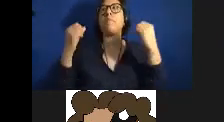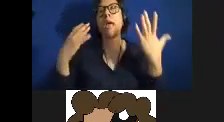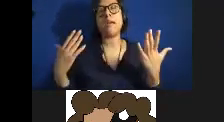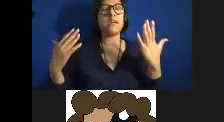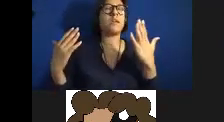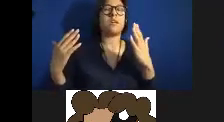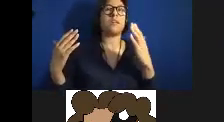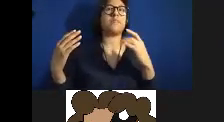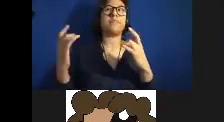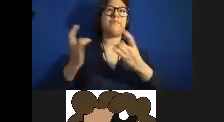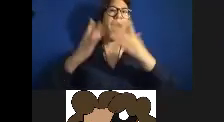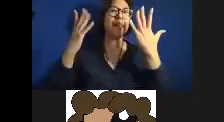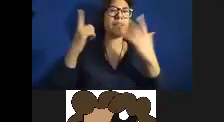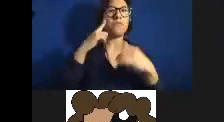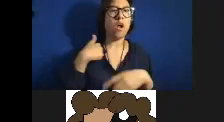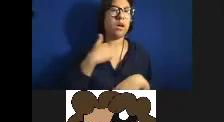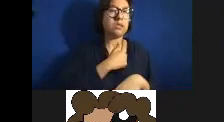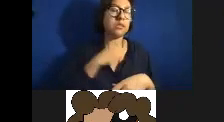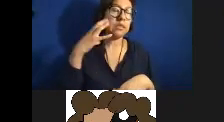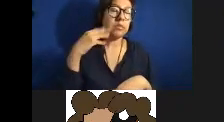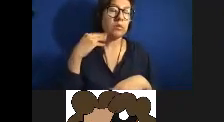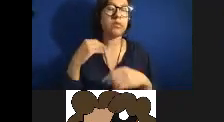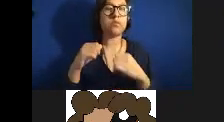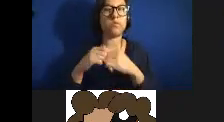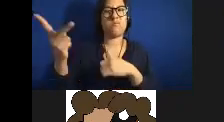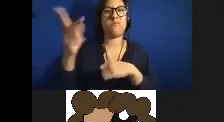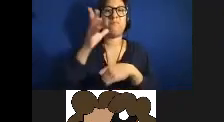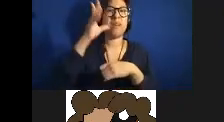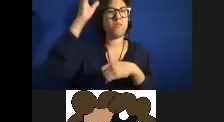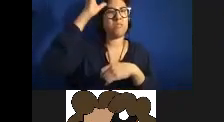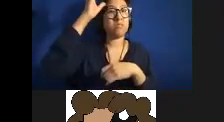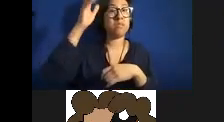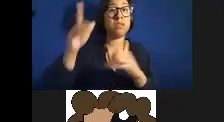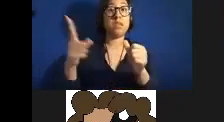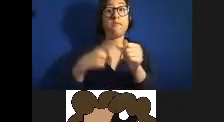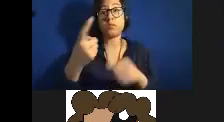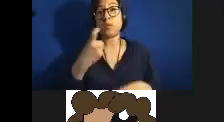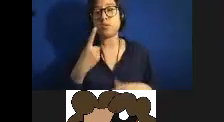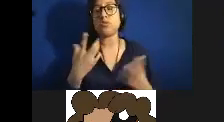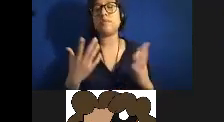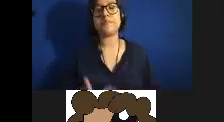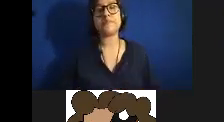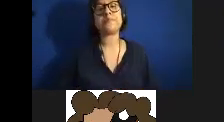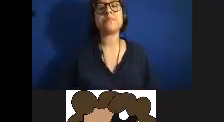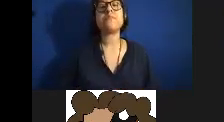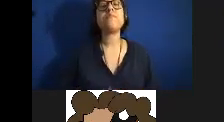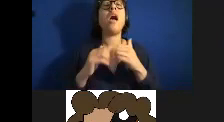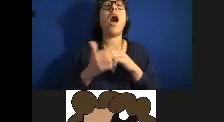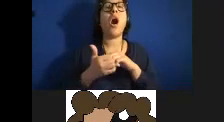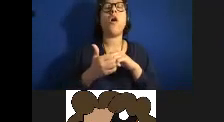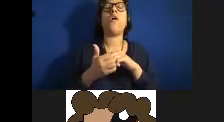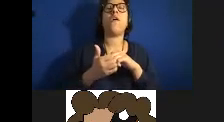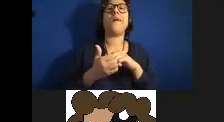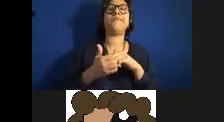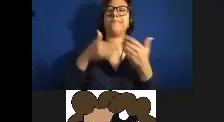knew, right? So I think with the first question, right, you know, was how have you experienced patriarchy in